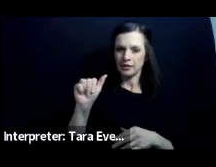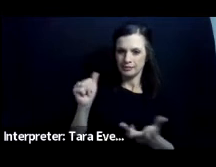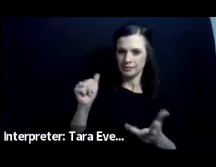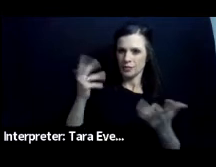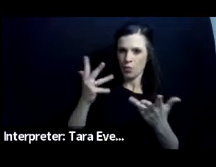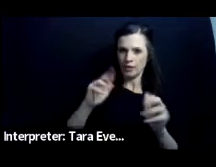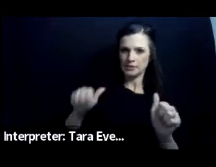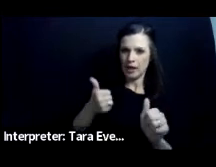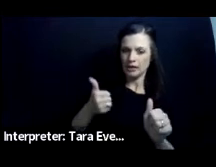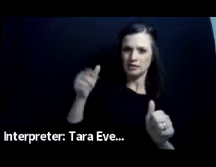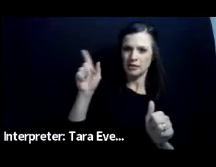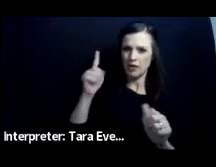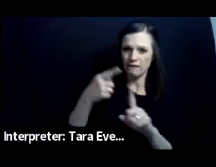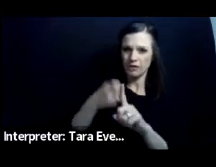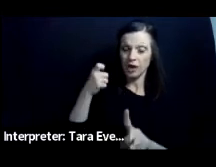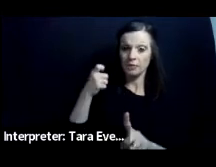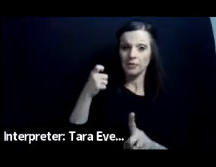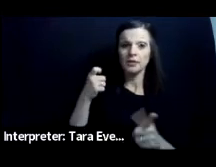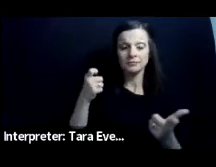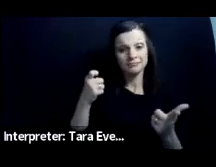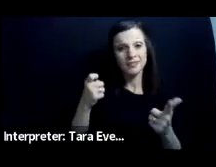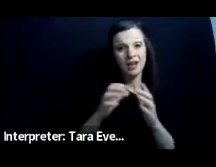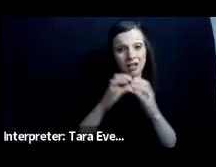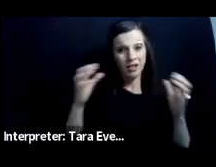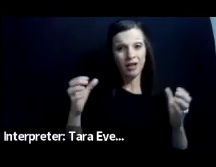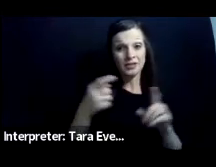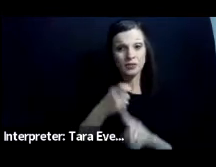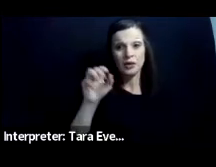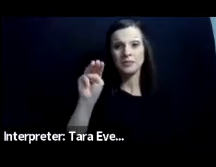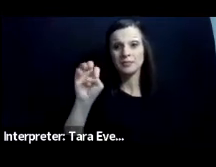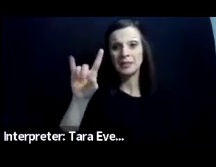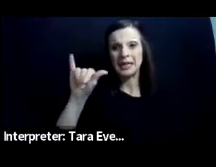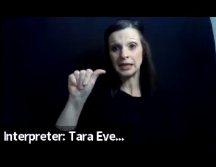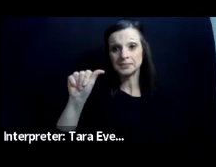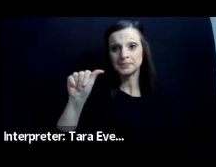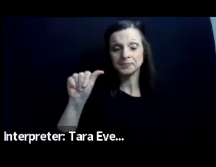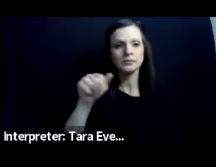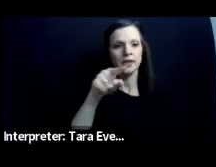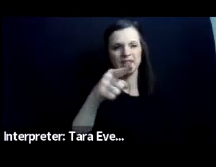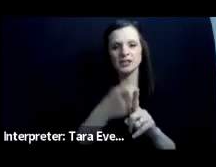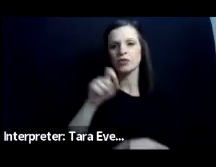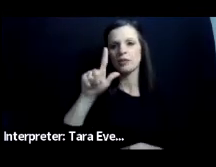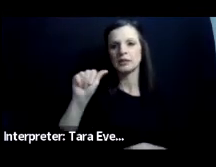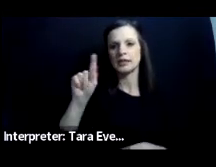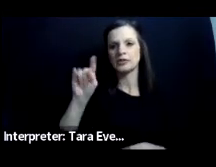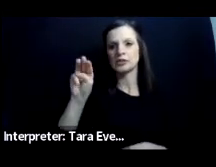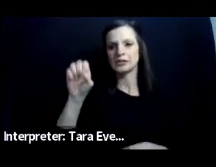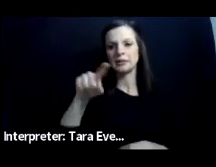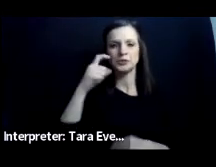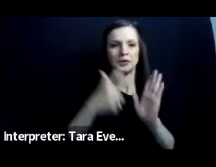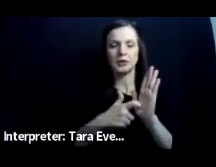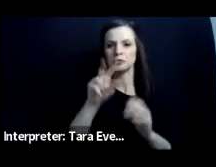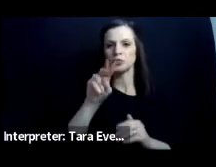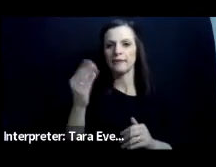from the media. All right. This was from the Los Angeles Times, and it was, you can see it was from 2015. Why